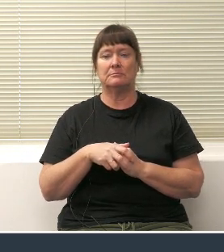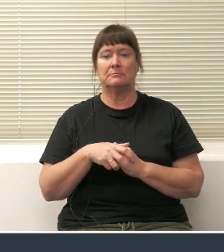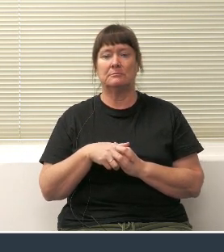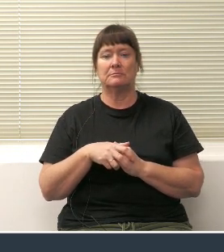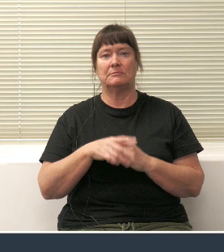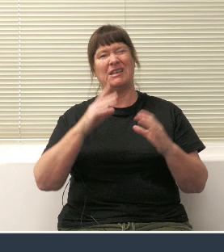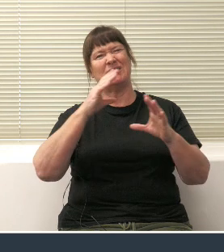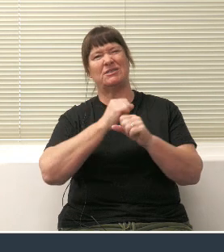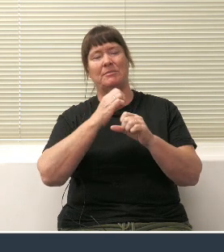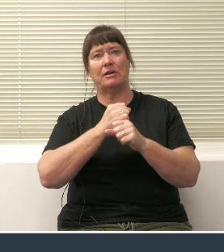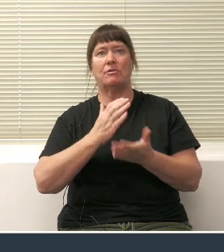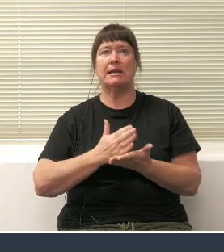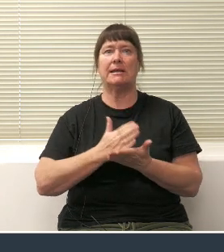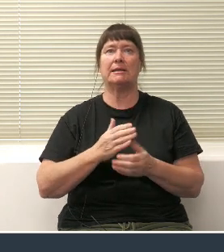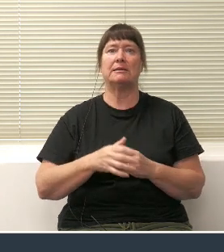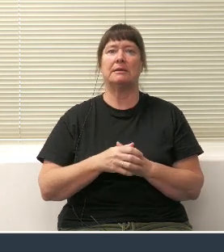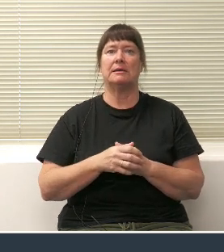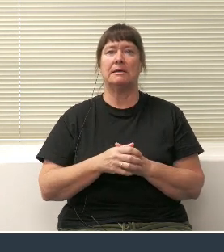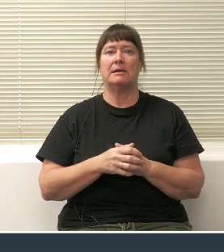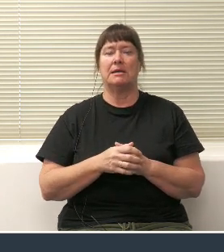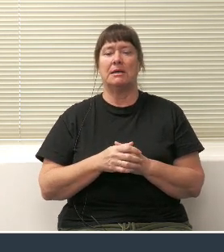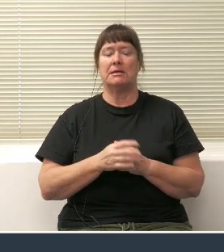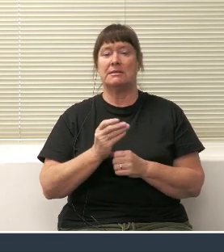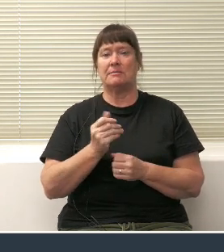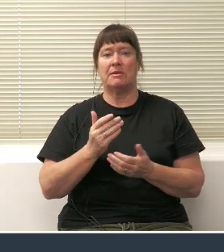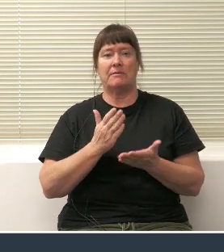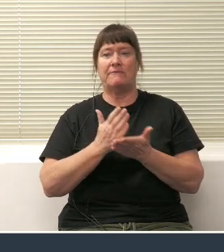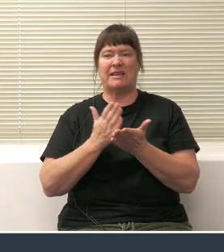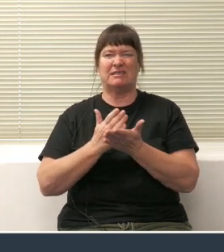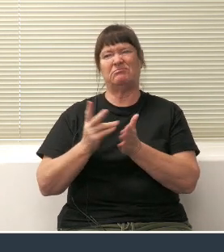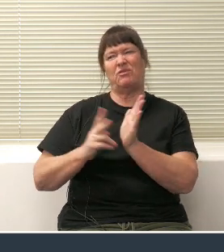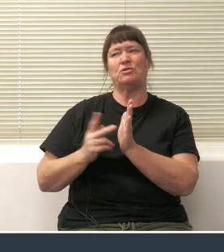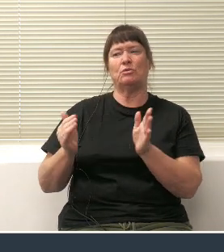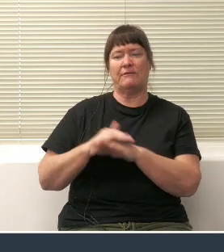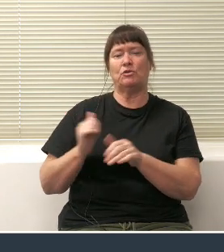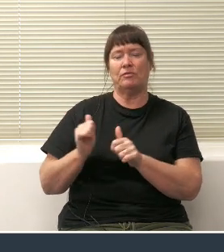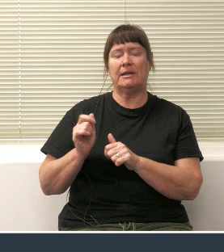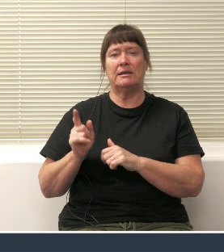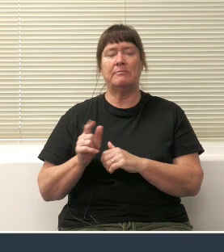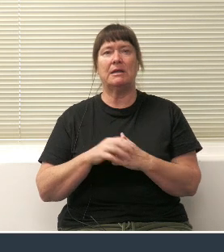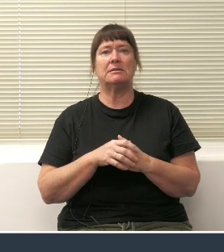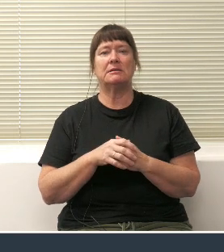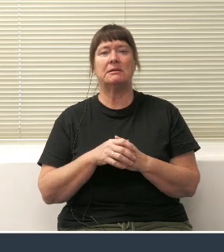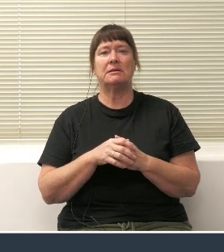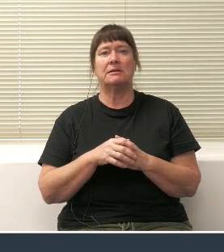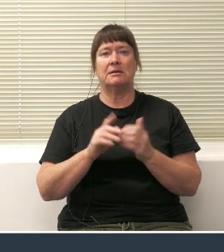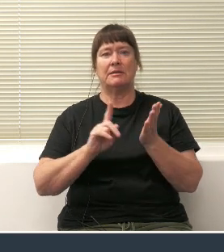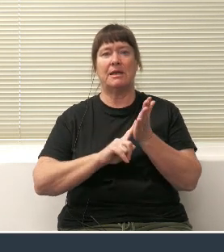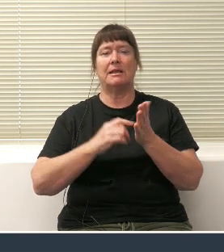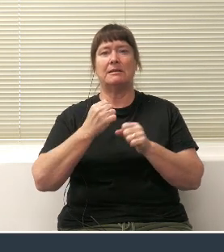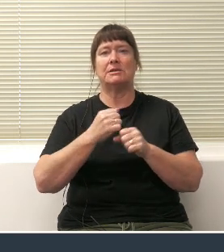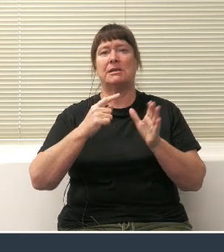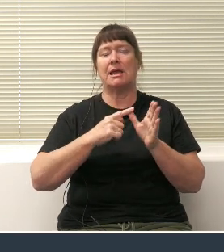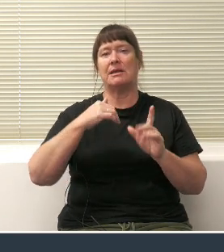So just a bit of a summary. Some of these facts were covered by Virgil as well, which is good. So the LGA